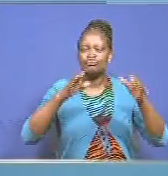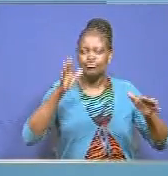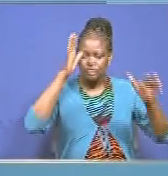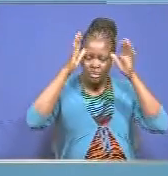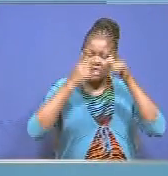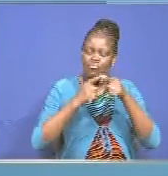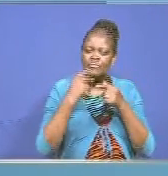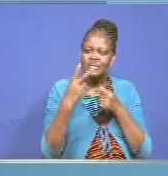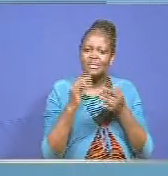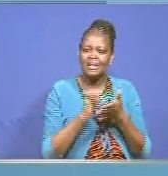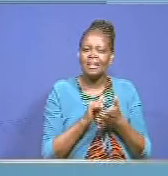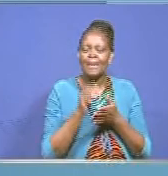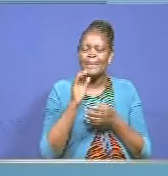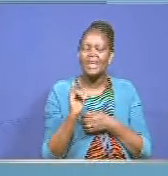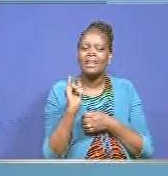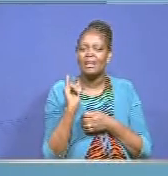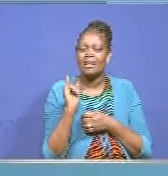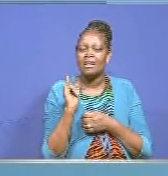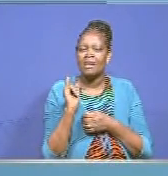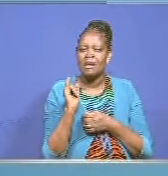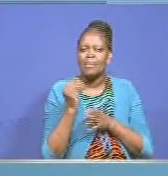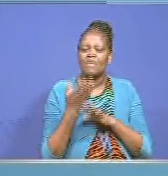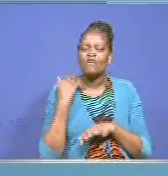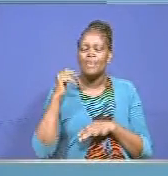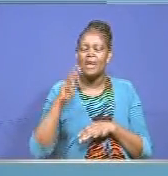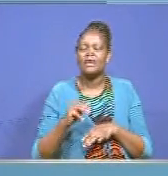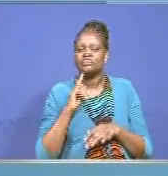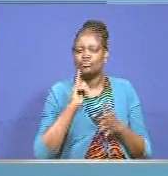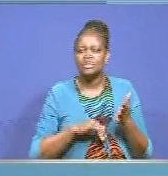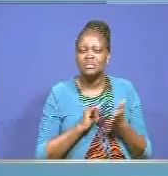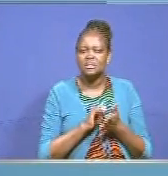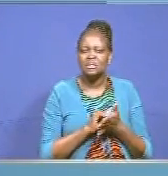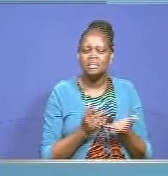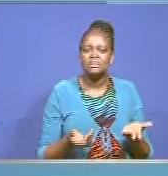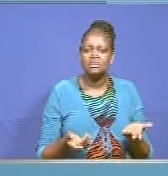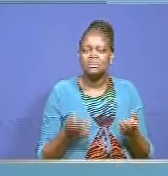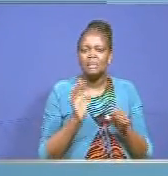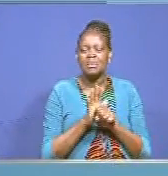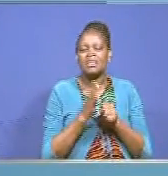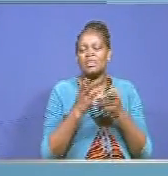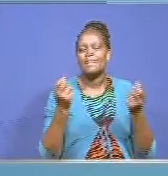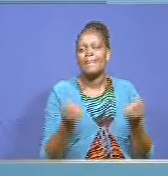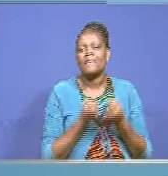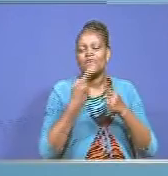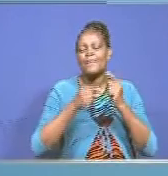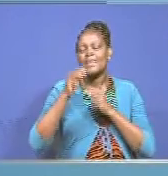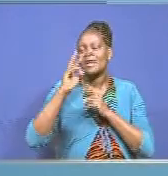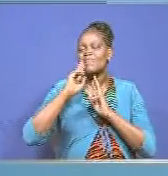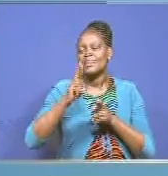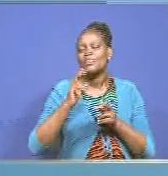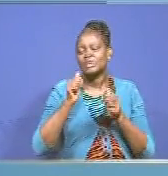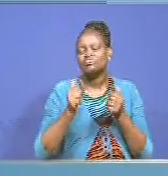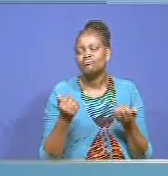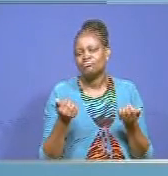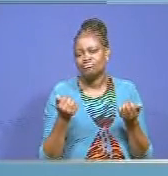also hearing about the BBI. The former prime minister is on record saying that a lot is coming from the BBI report, which will effectively